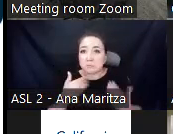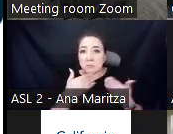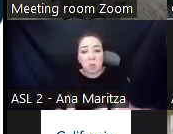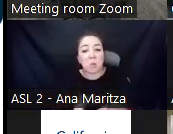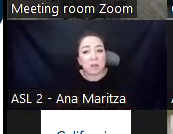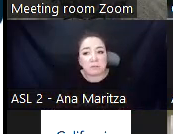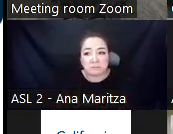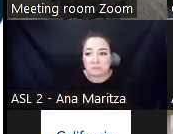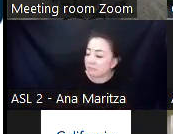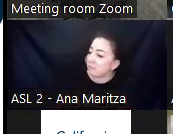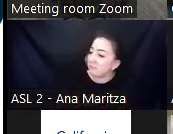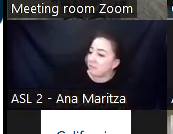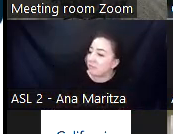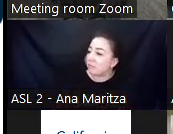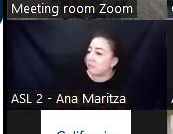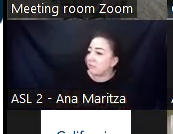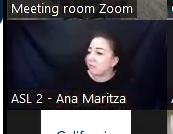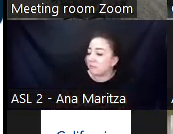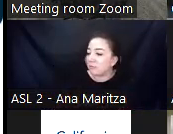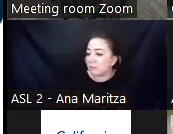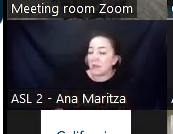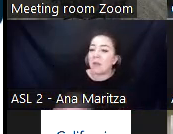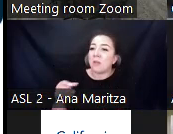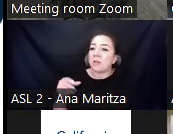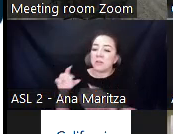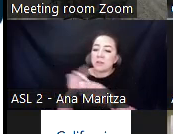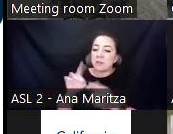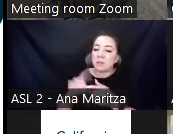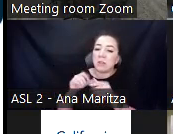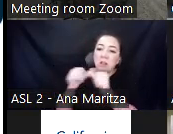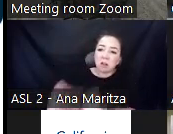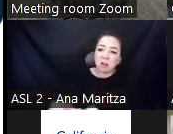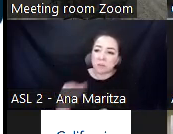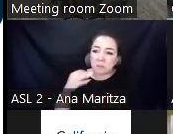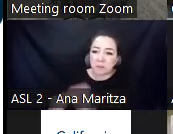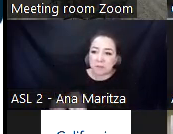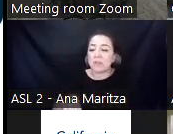ahead. regarding the long-term services and support benefit.